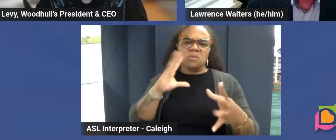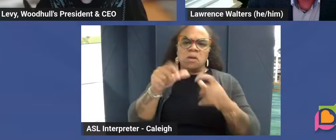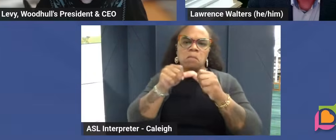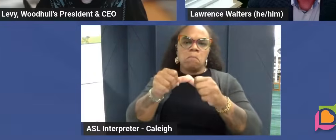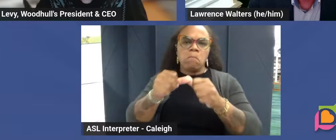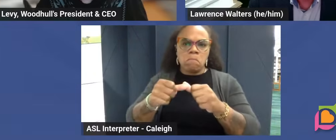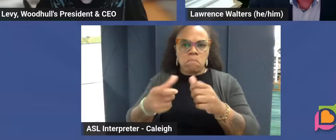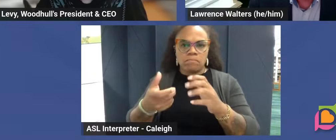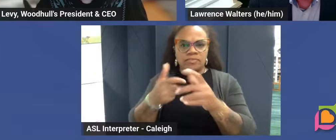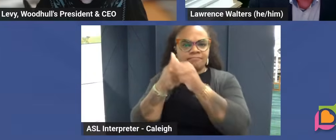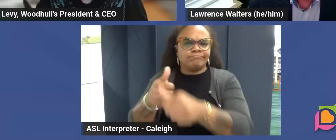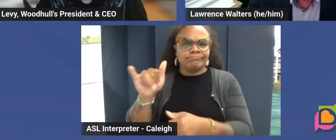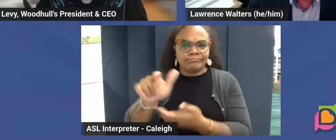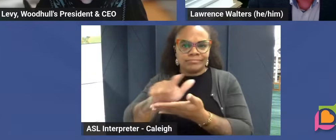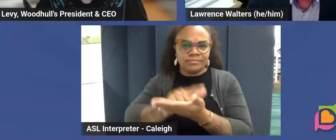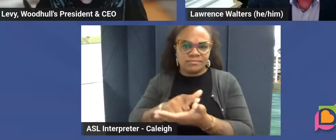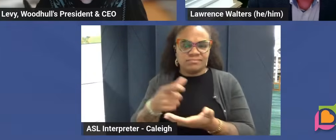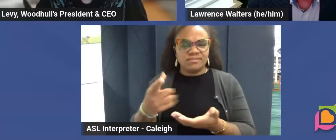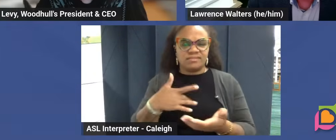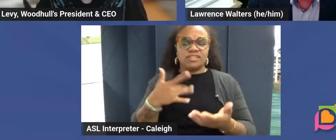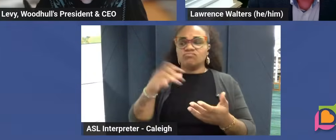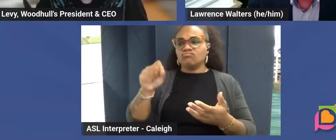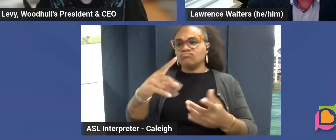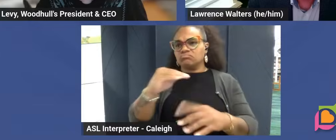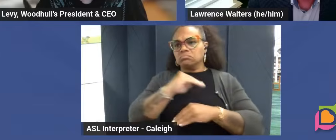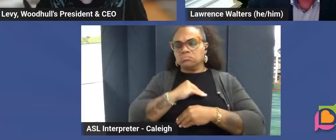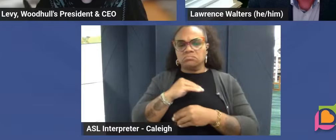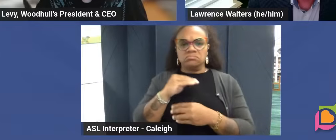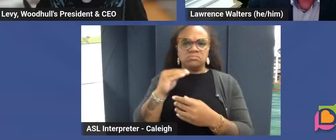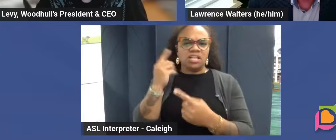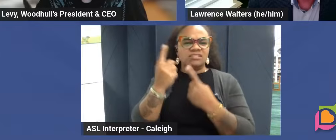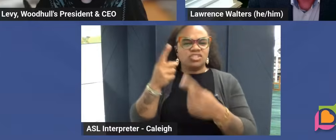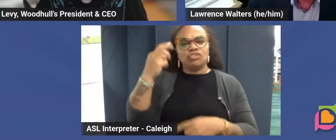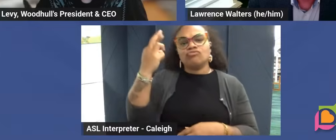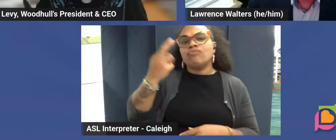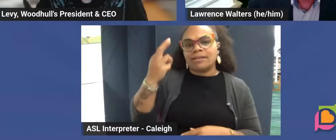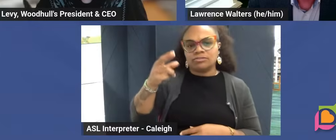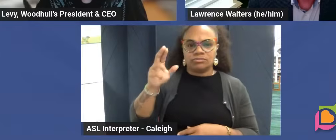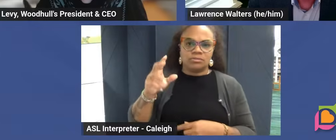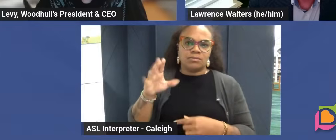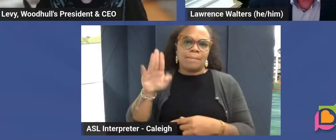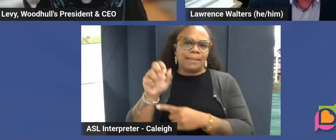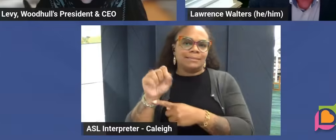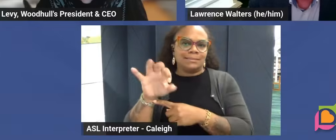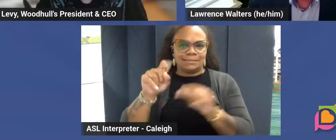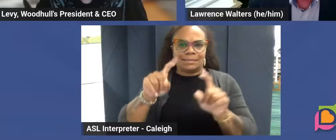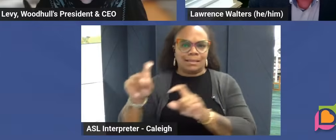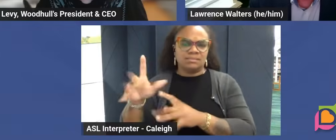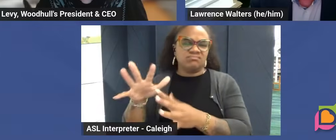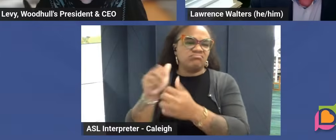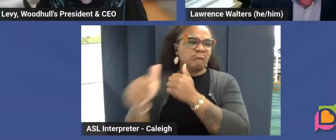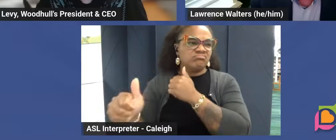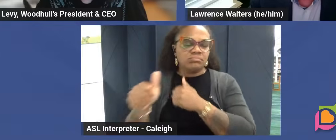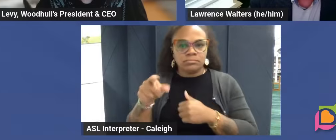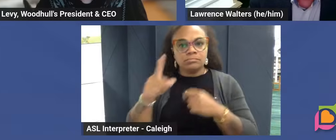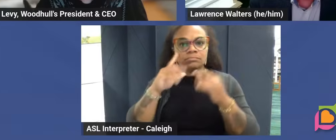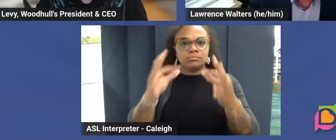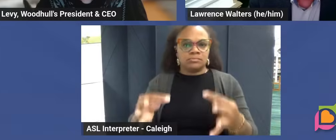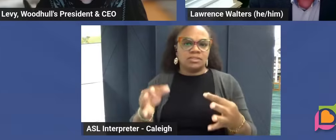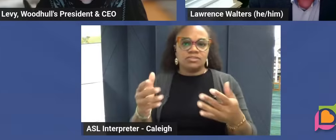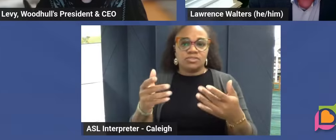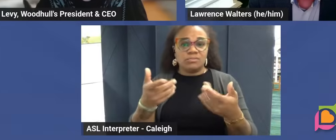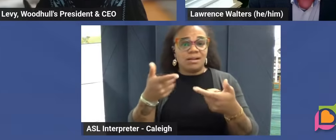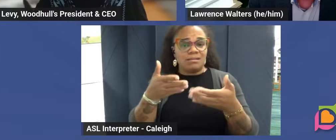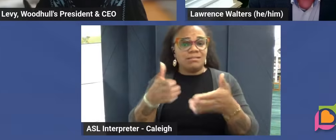basis that it satisfies the rational relationship, rational basis test, and invalidated the injunction, allowed the law to go